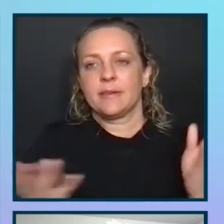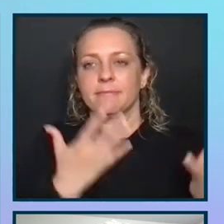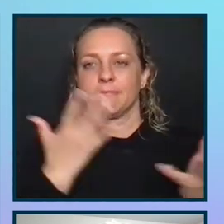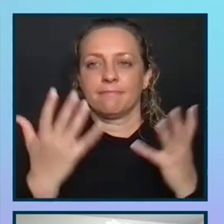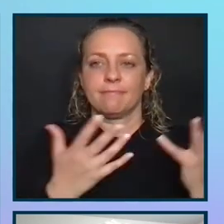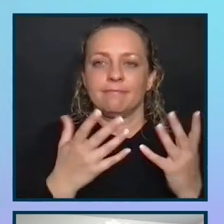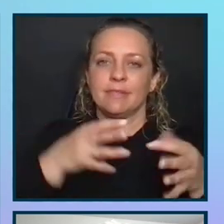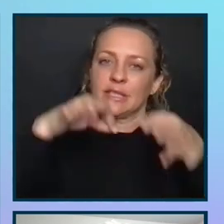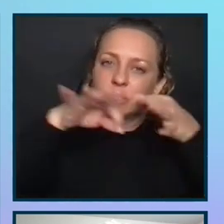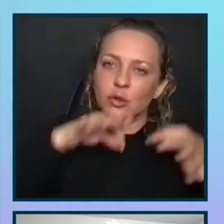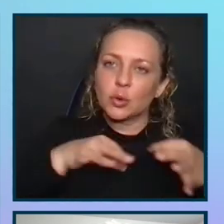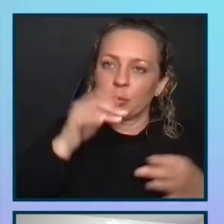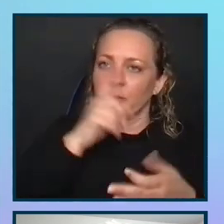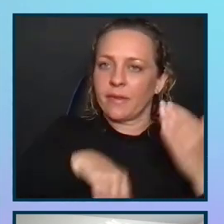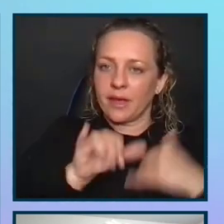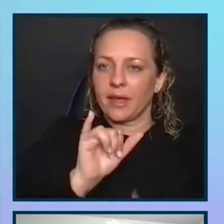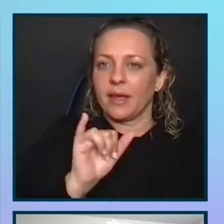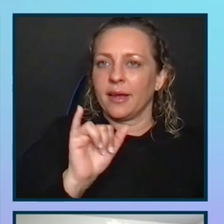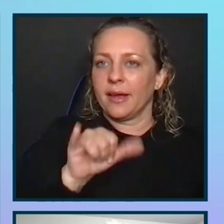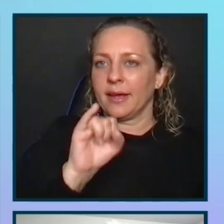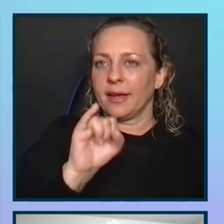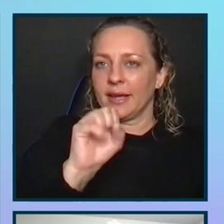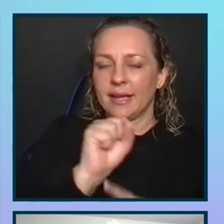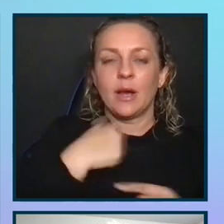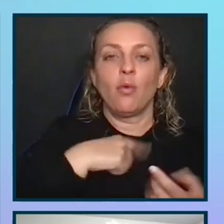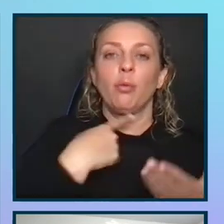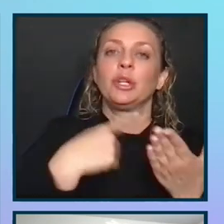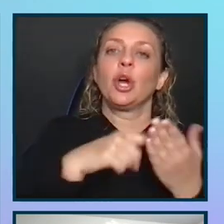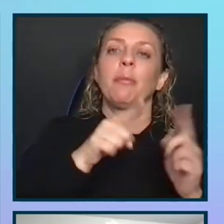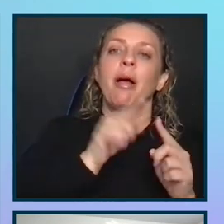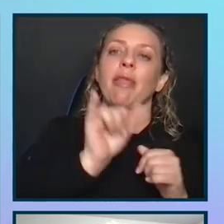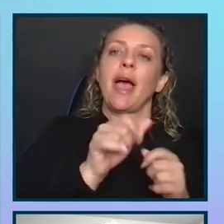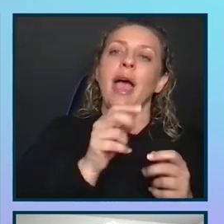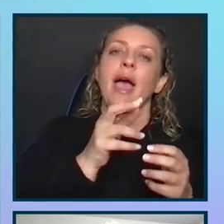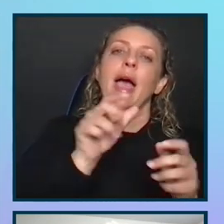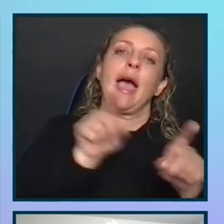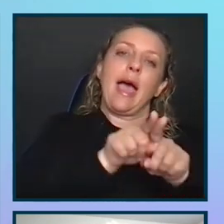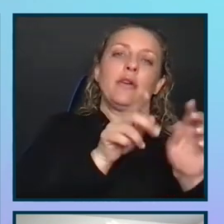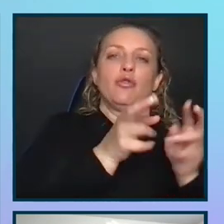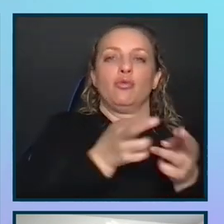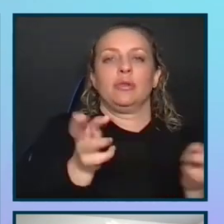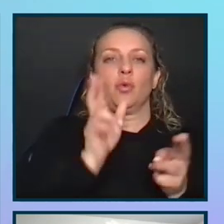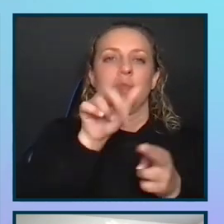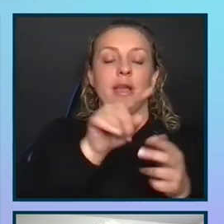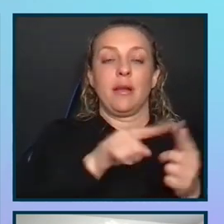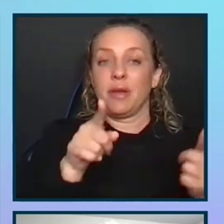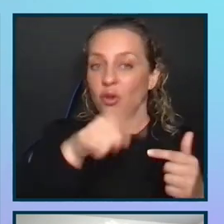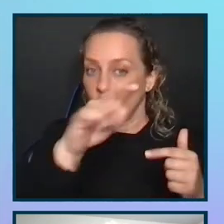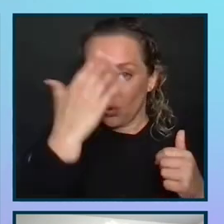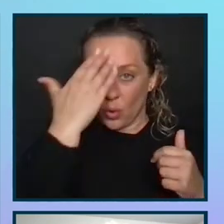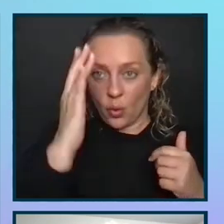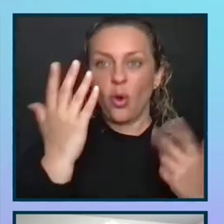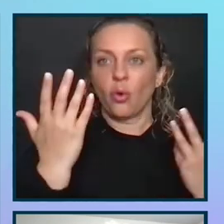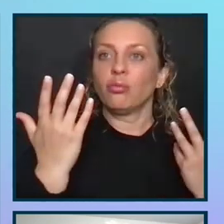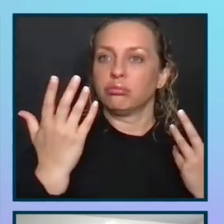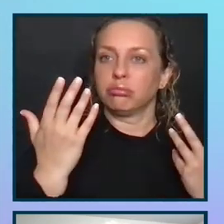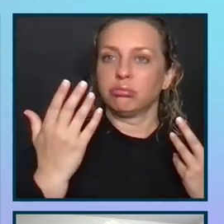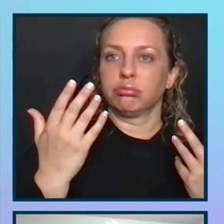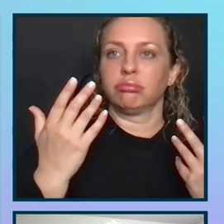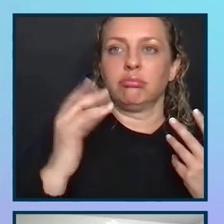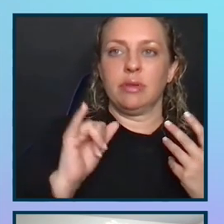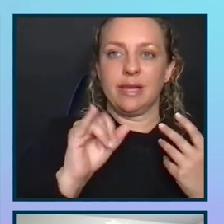descriptive for what it is, and we'll be talking about that as a resource later on. But for those that are not familiar with it, there is